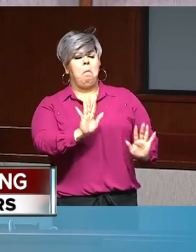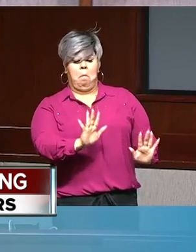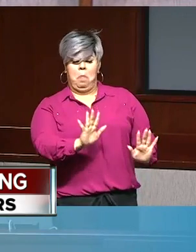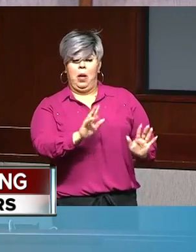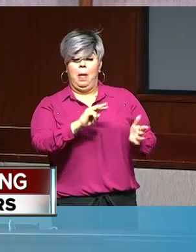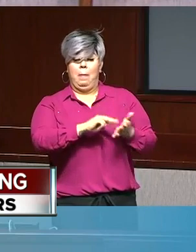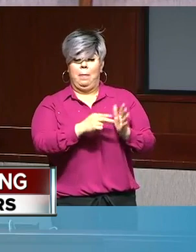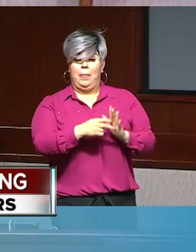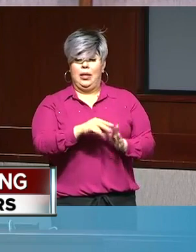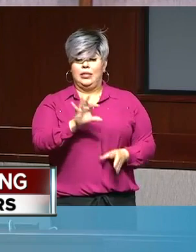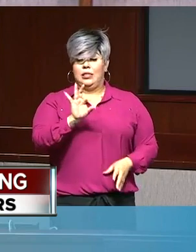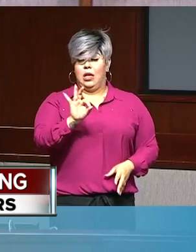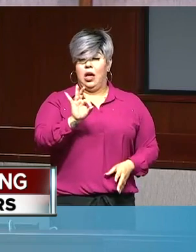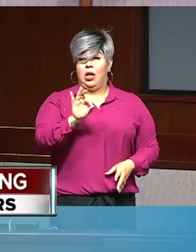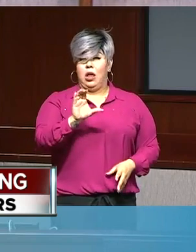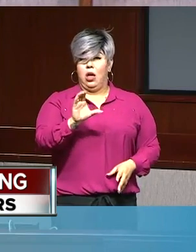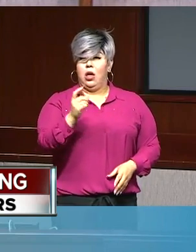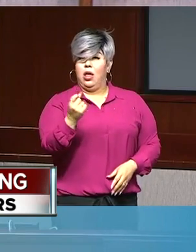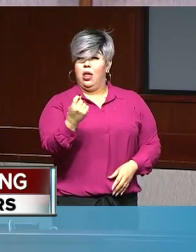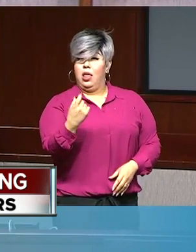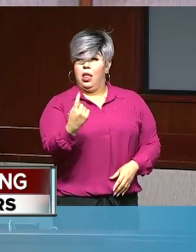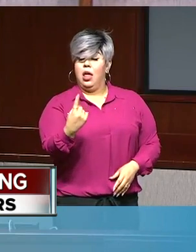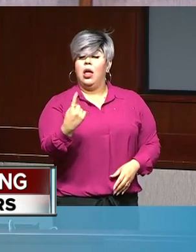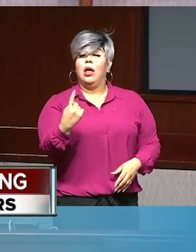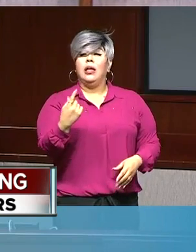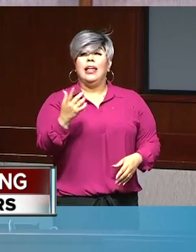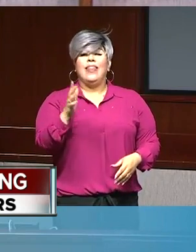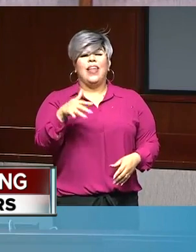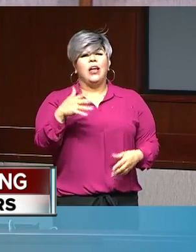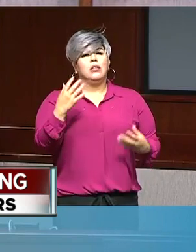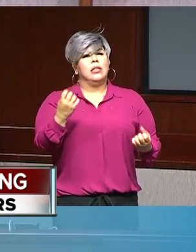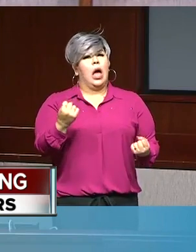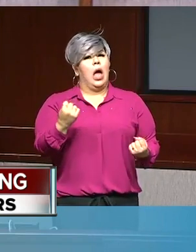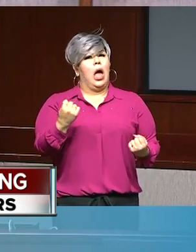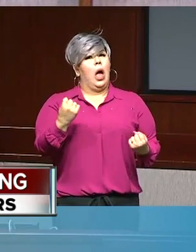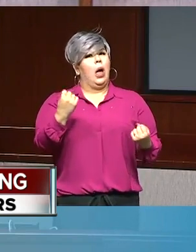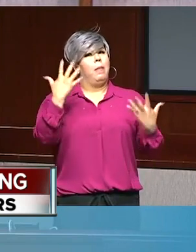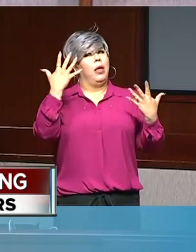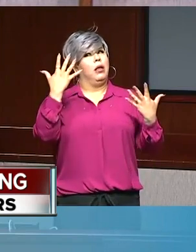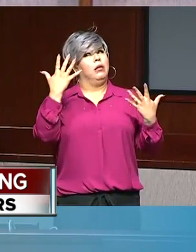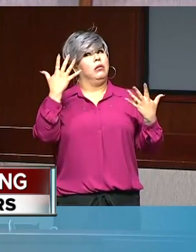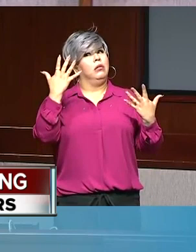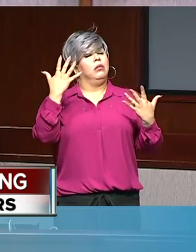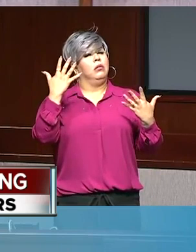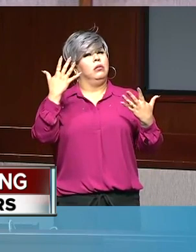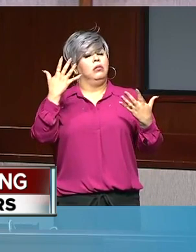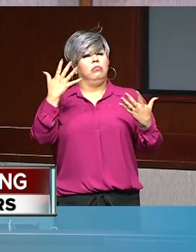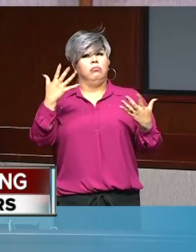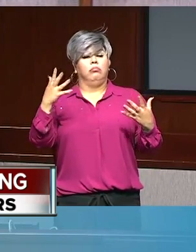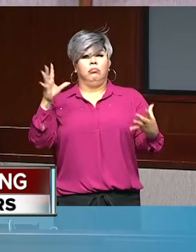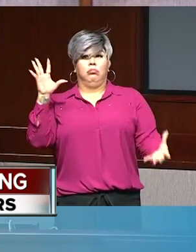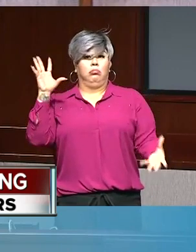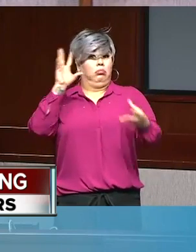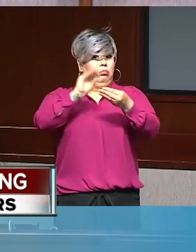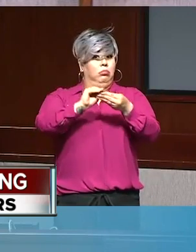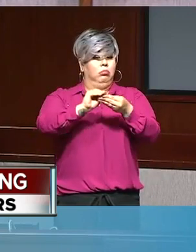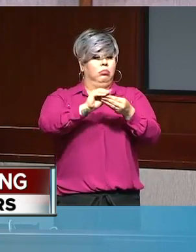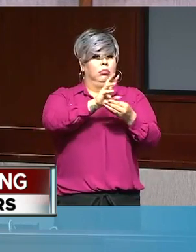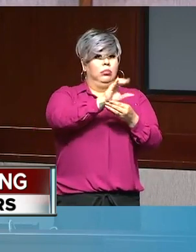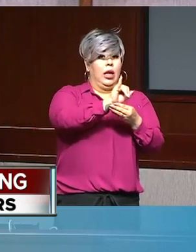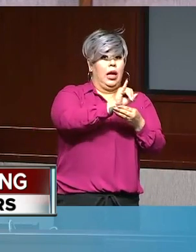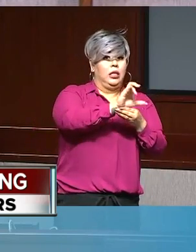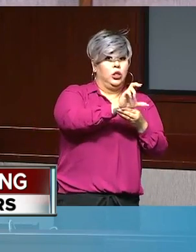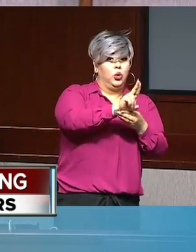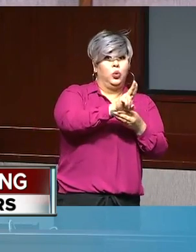that 911, does that mean the number of hospital beds and the number combined with ICU beds available